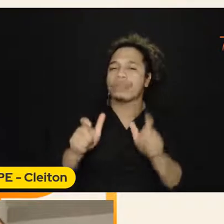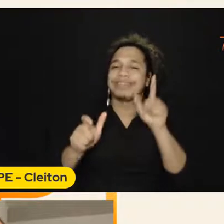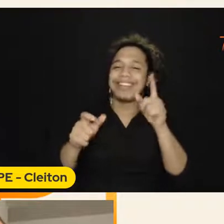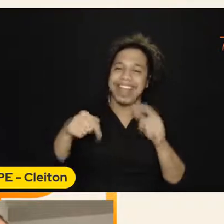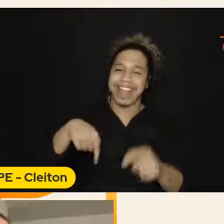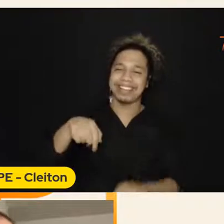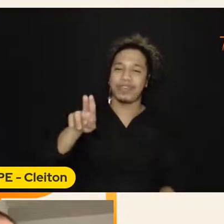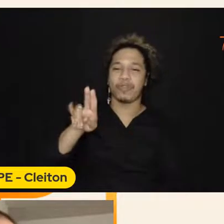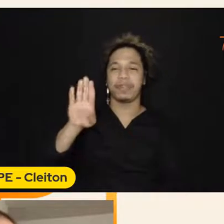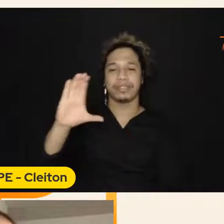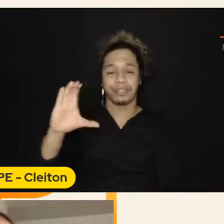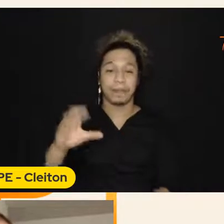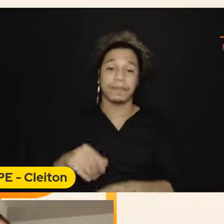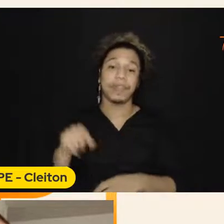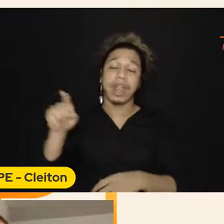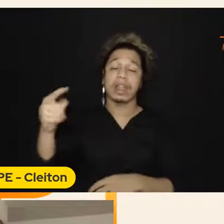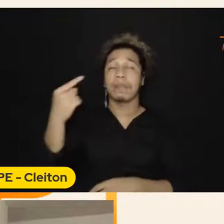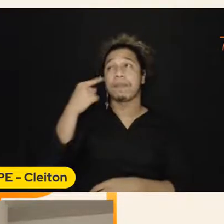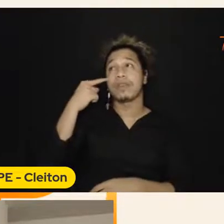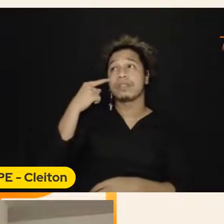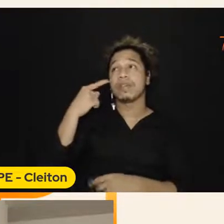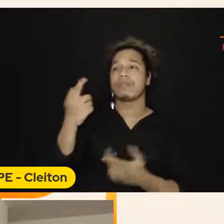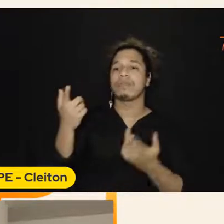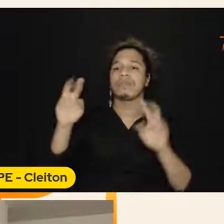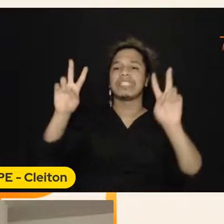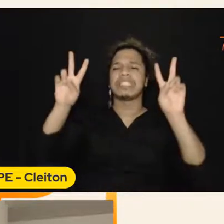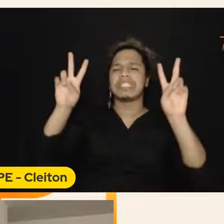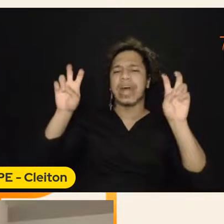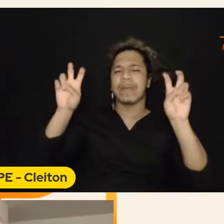titles that address racism